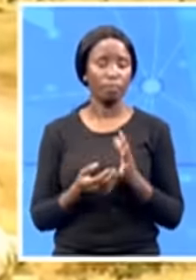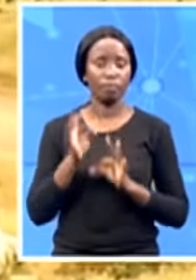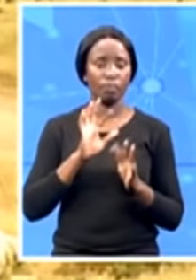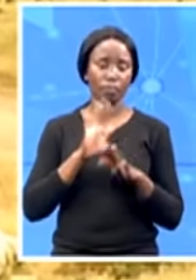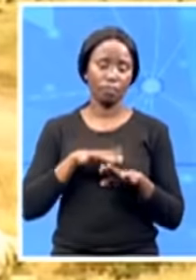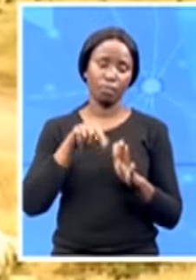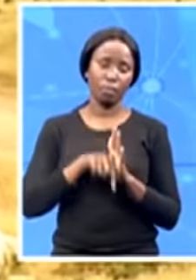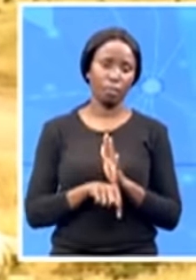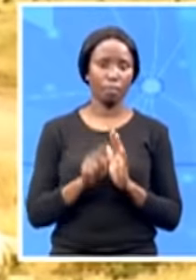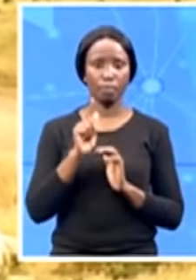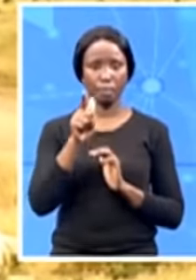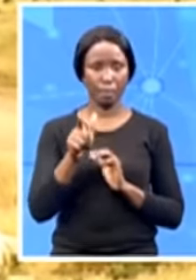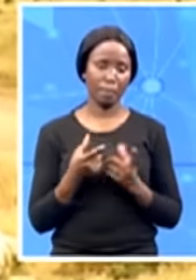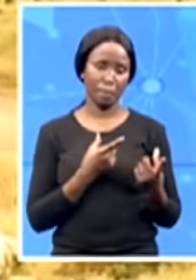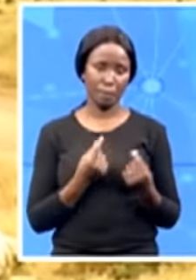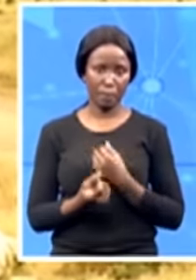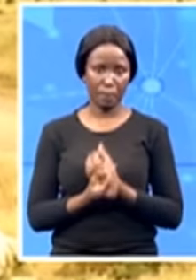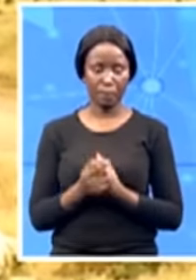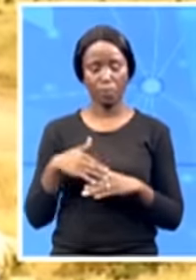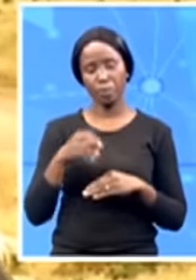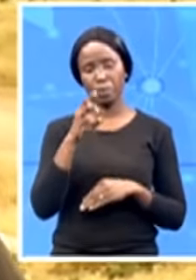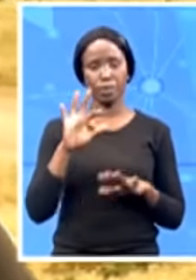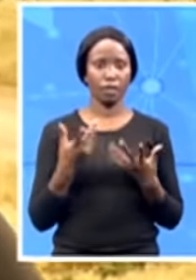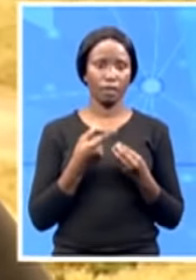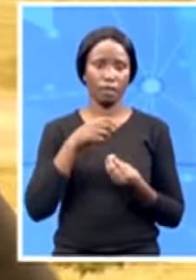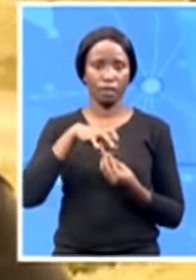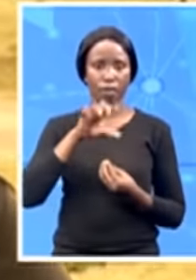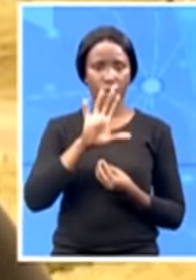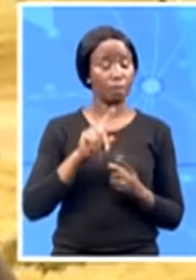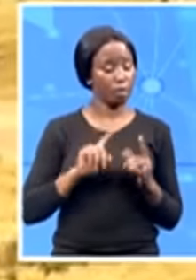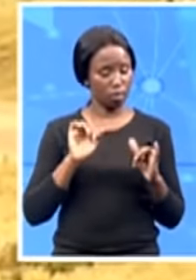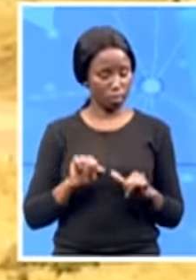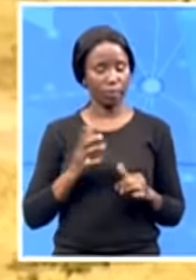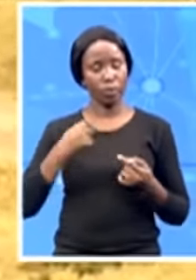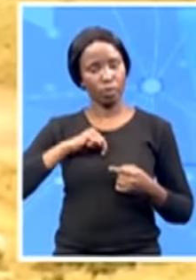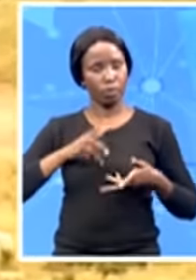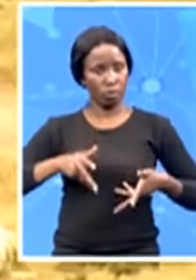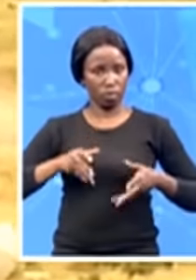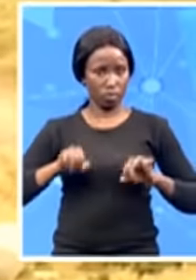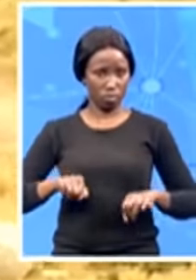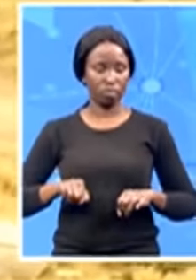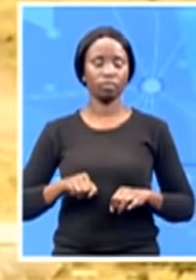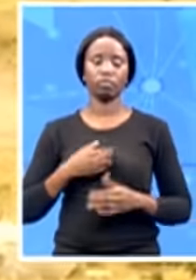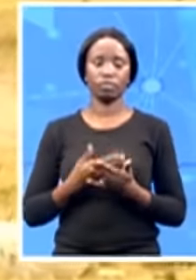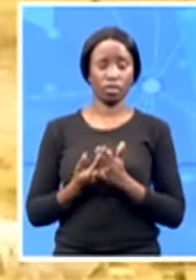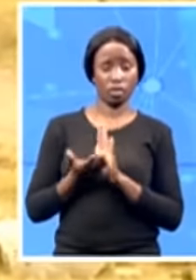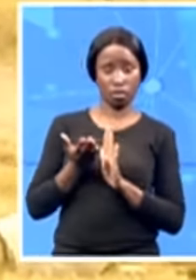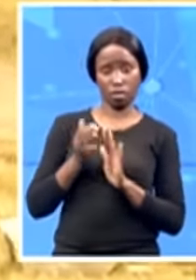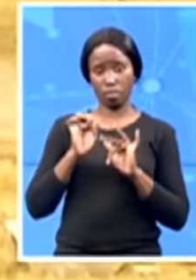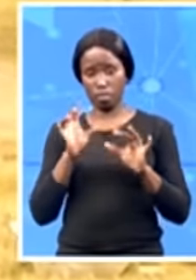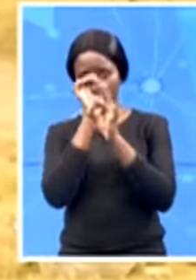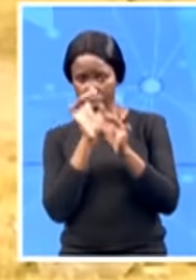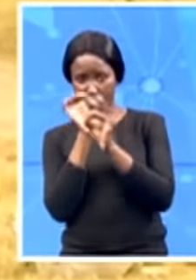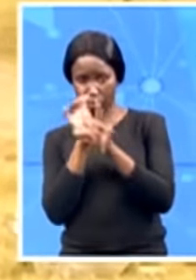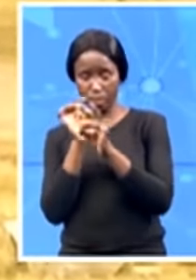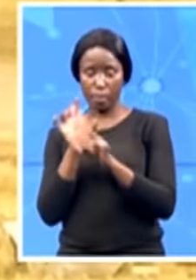forward for the family. But of course, we are here at Desiree, and we will be keeping our viewers up to date over the next coming days, and we'll be